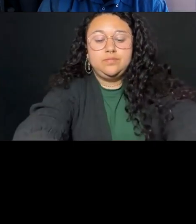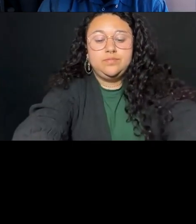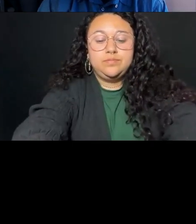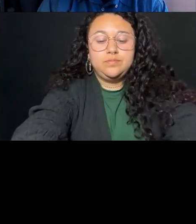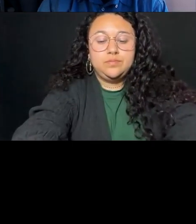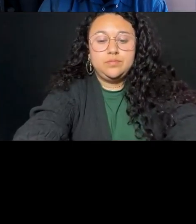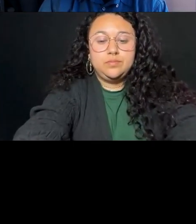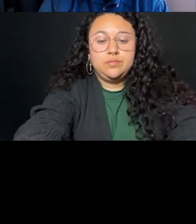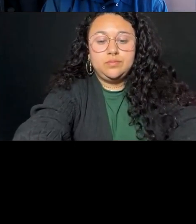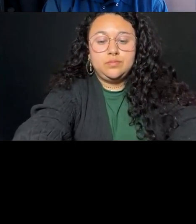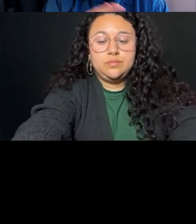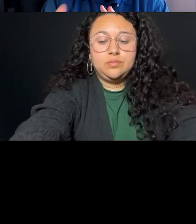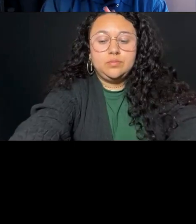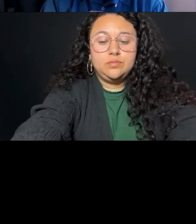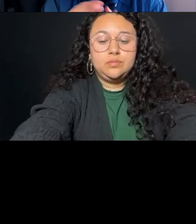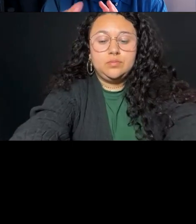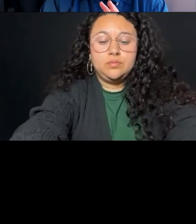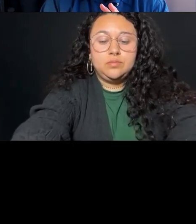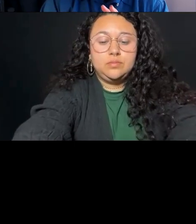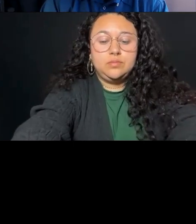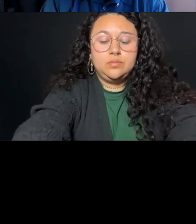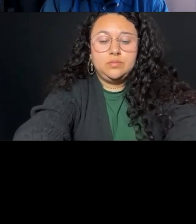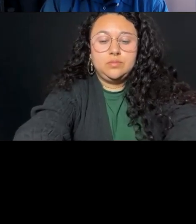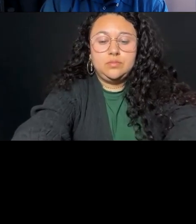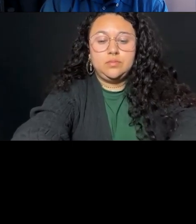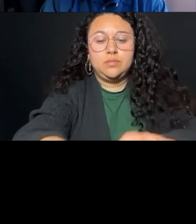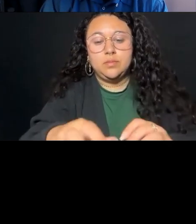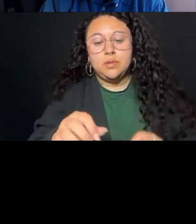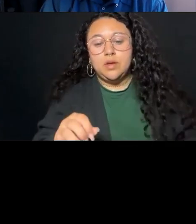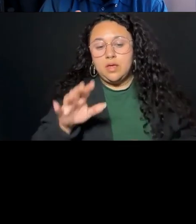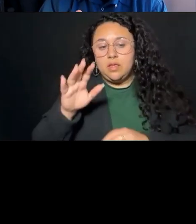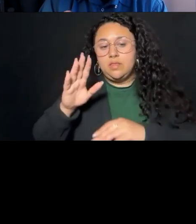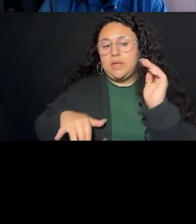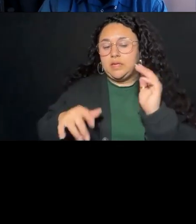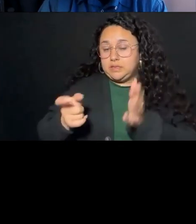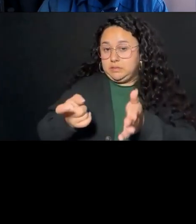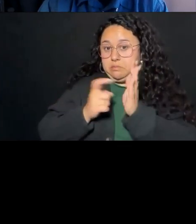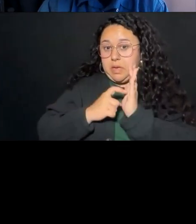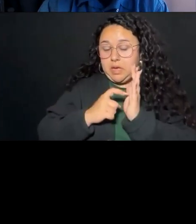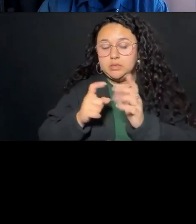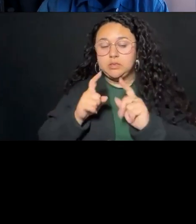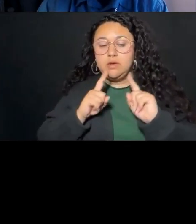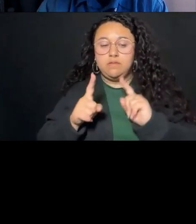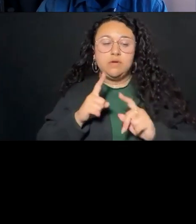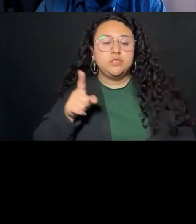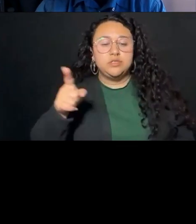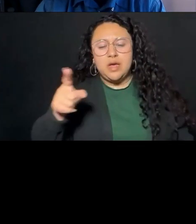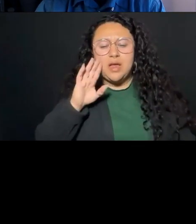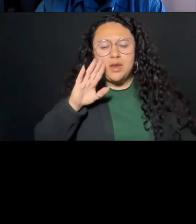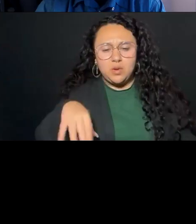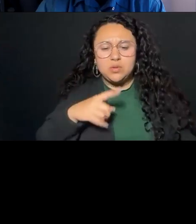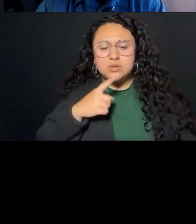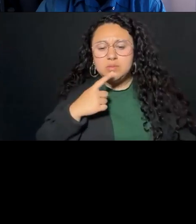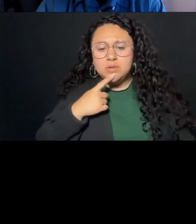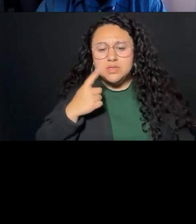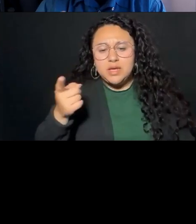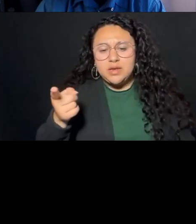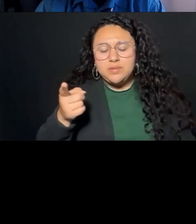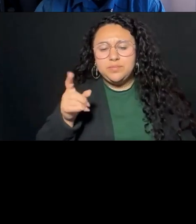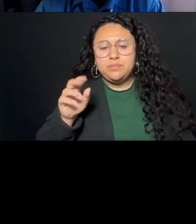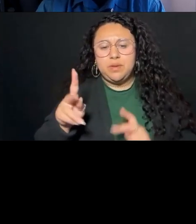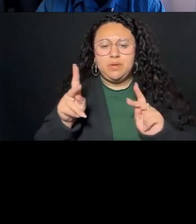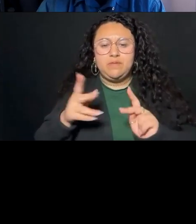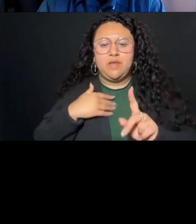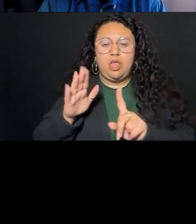of demands conversation? Emil kind of referenced before a little bit, that sometimes people feel a little bit coerced if they are